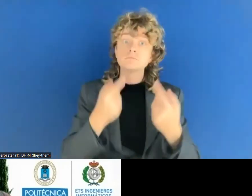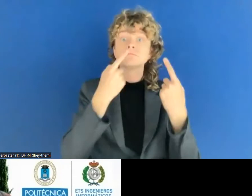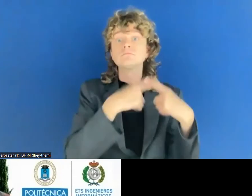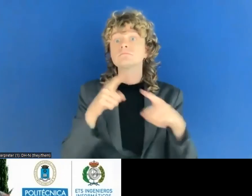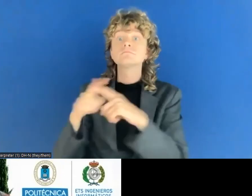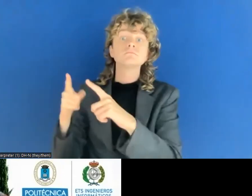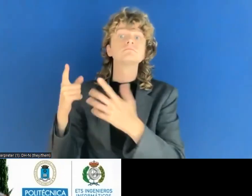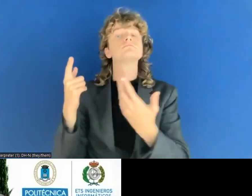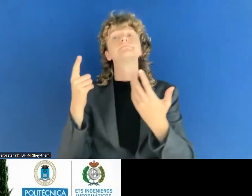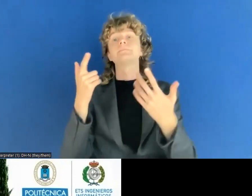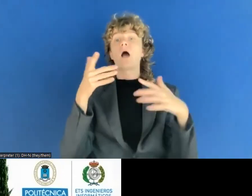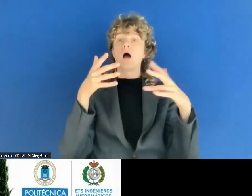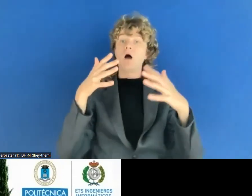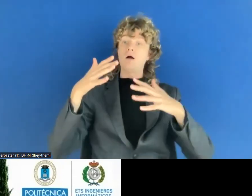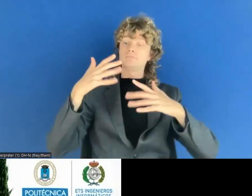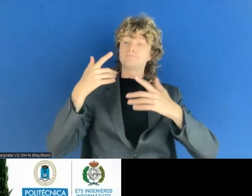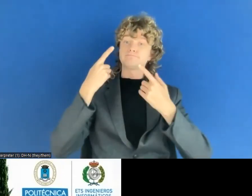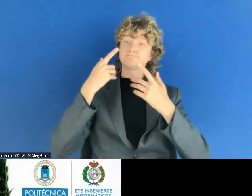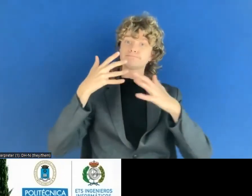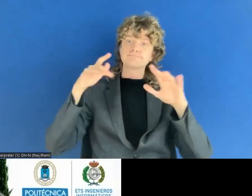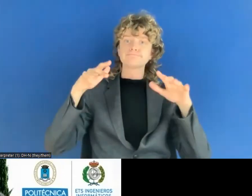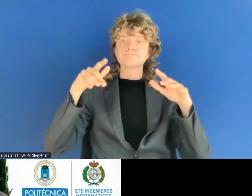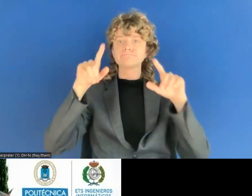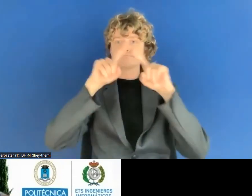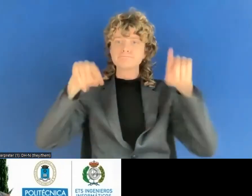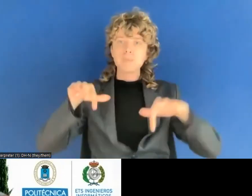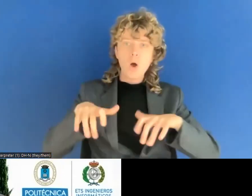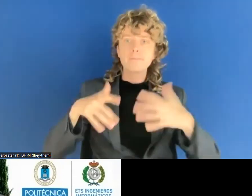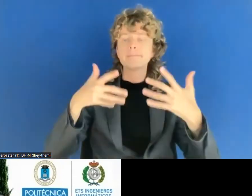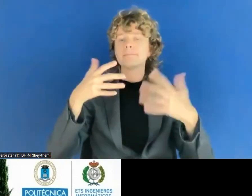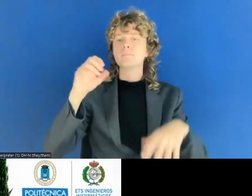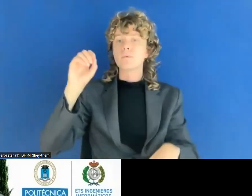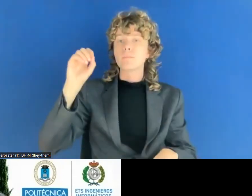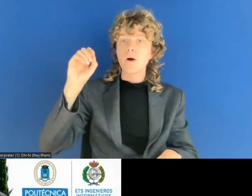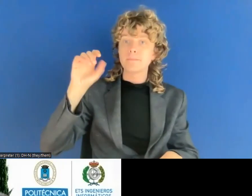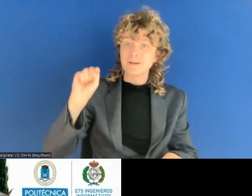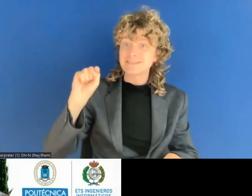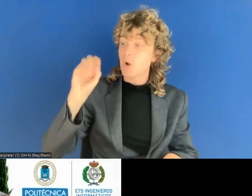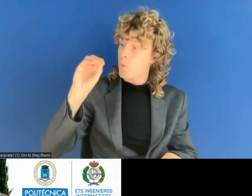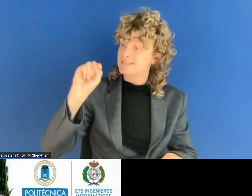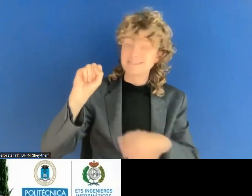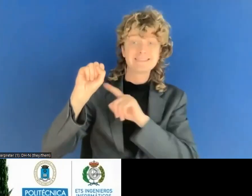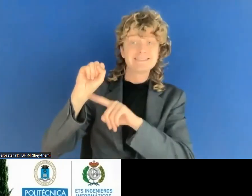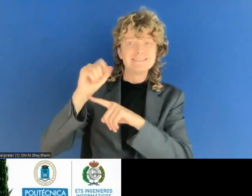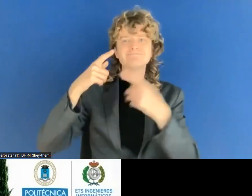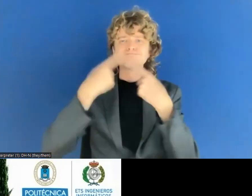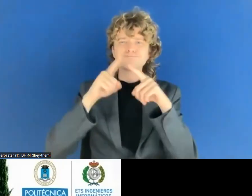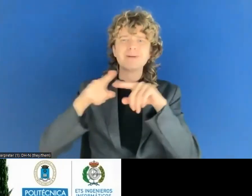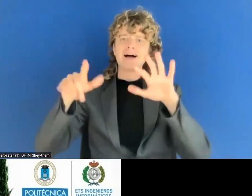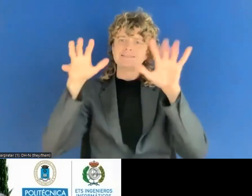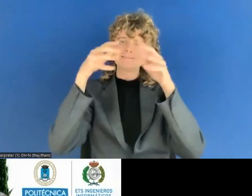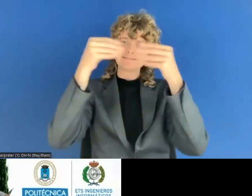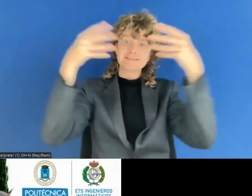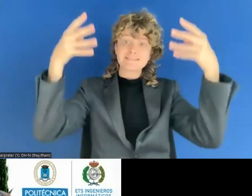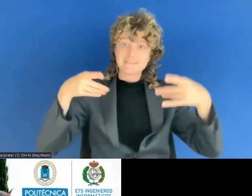existing today. And if you really use their guidelines and their official tools and you do nothing special, the user interface has